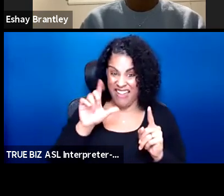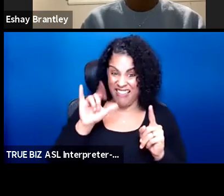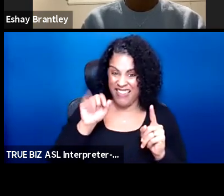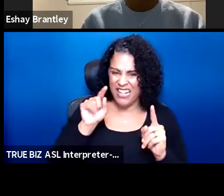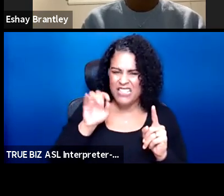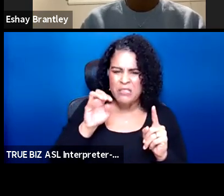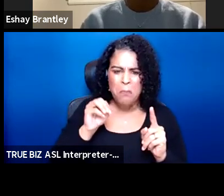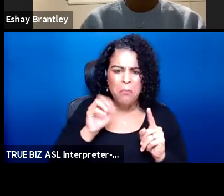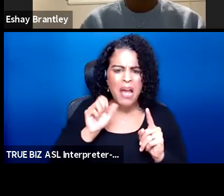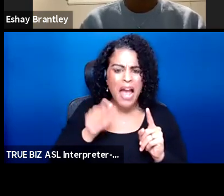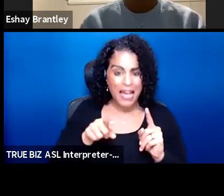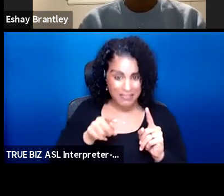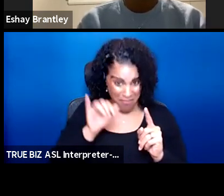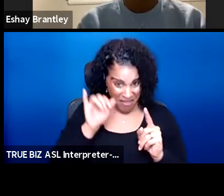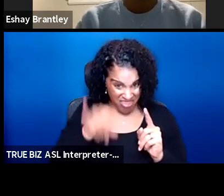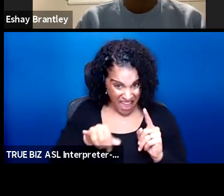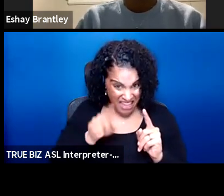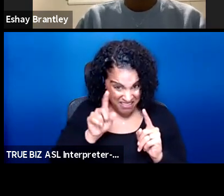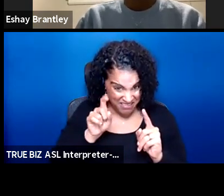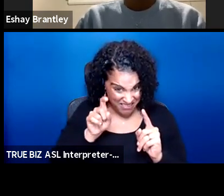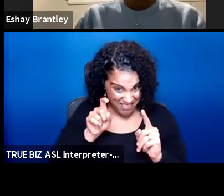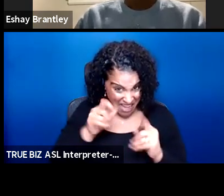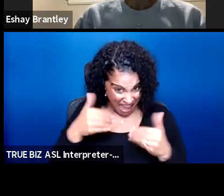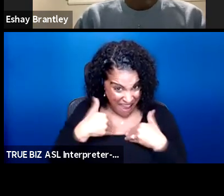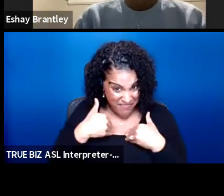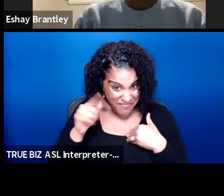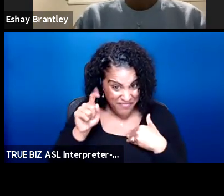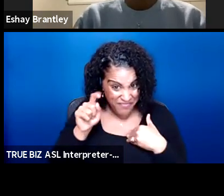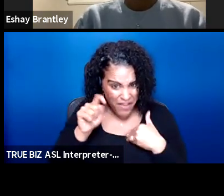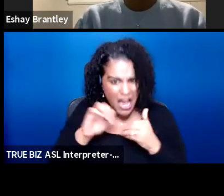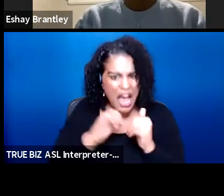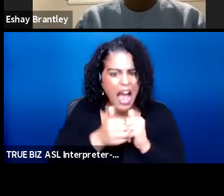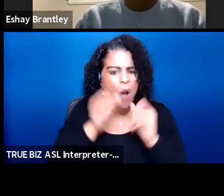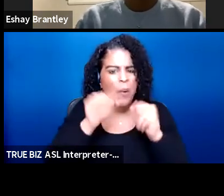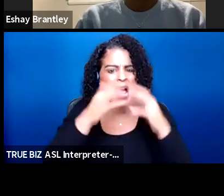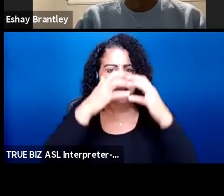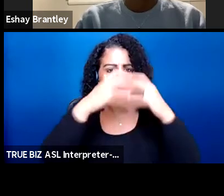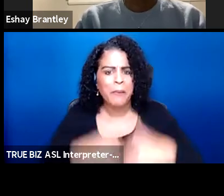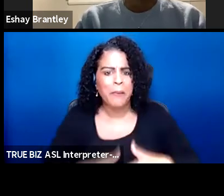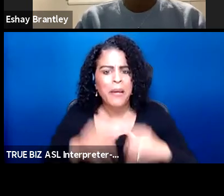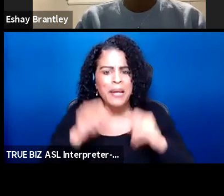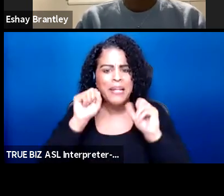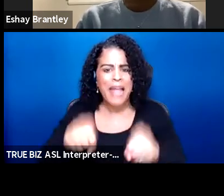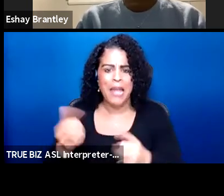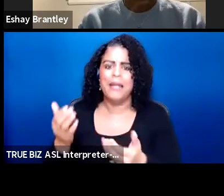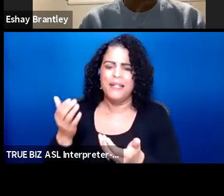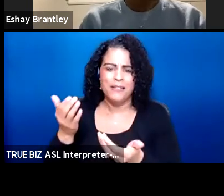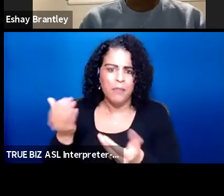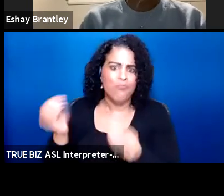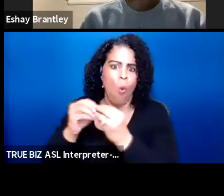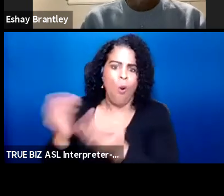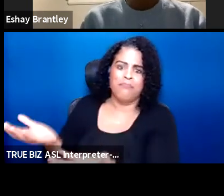is that such a thing? And how do we dismantle that to create more space? So